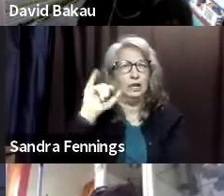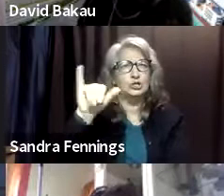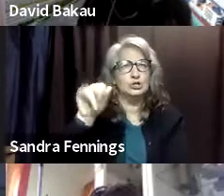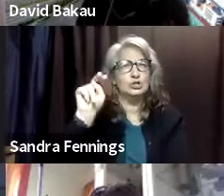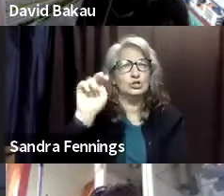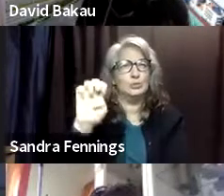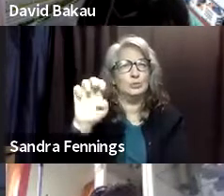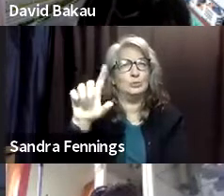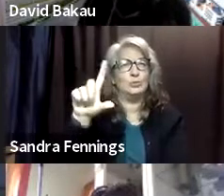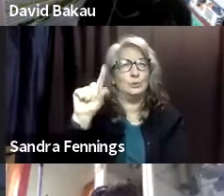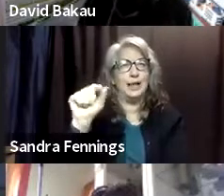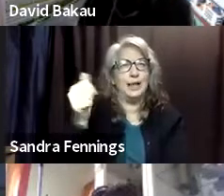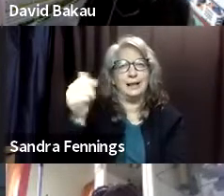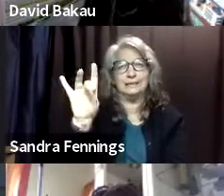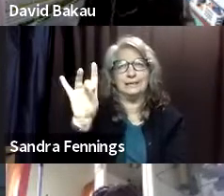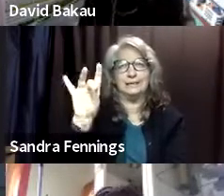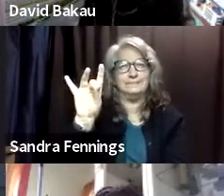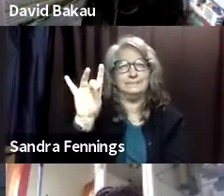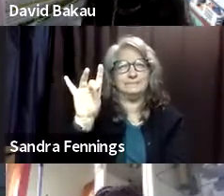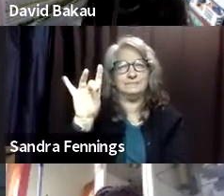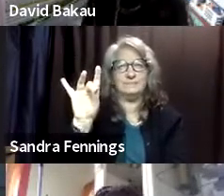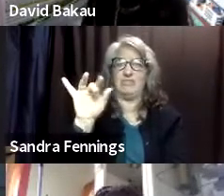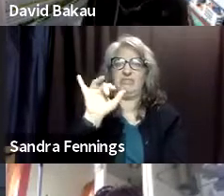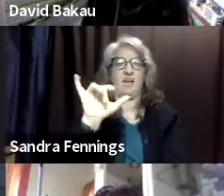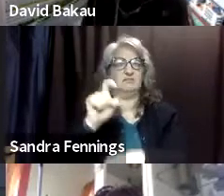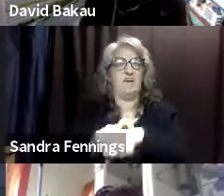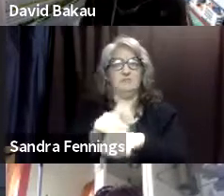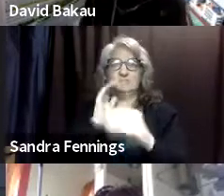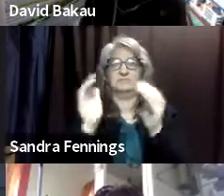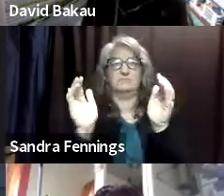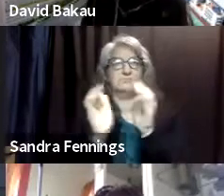2.5 years ago, I think, back in June 2018.